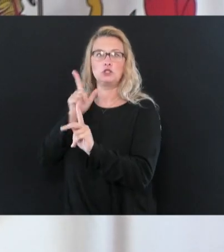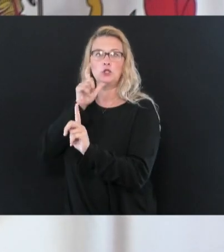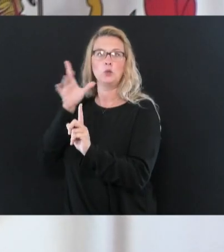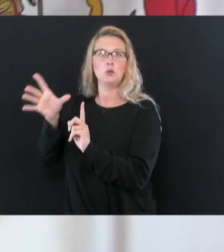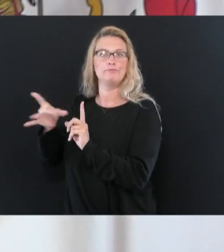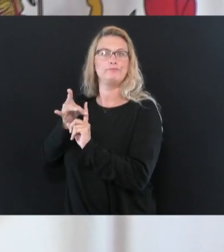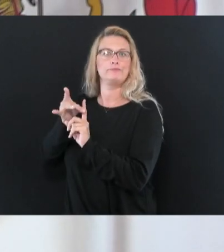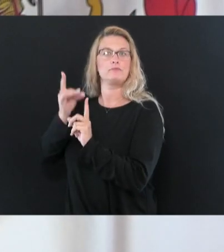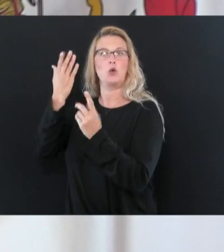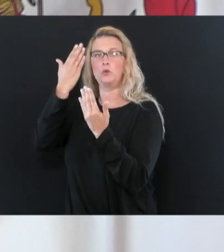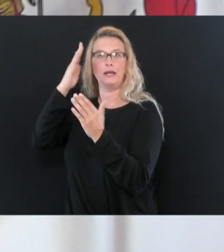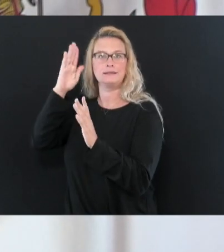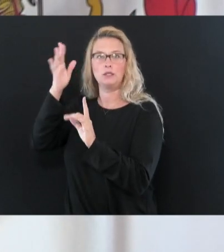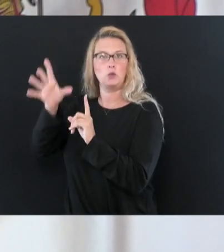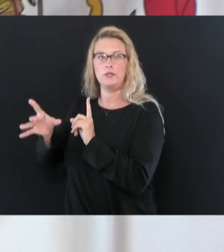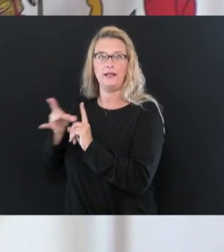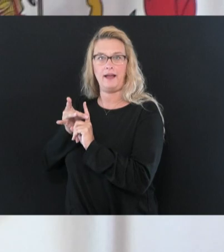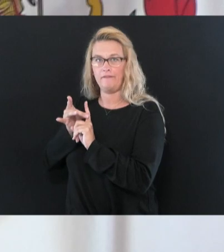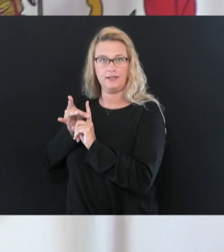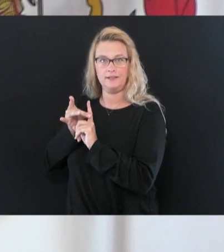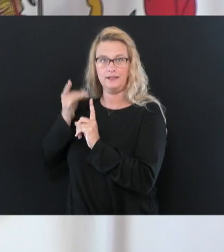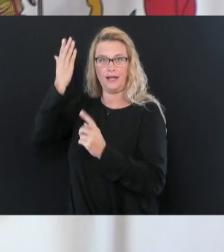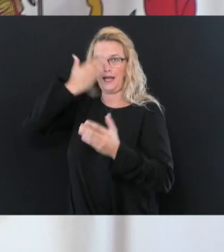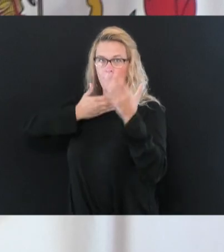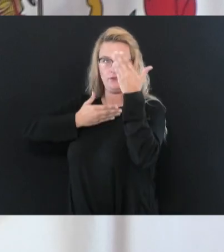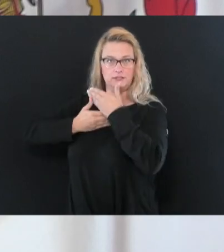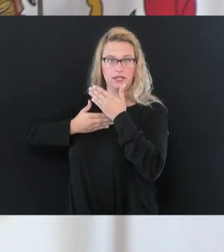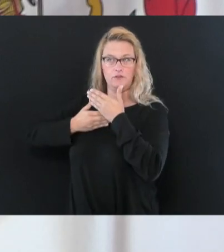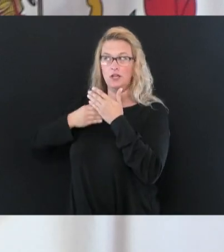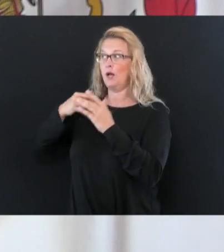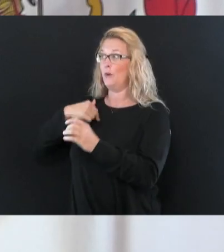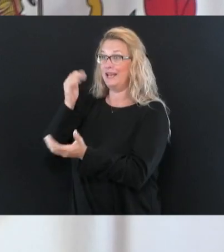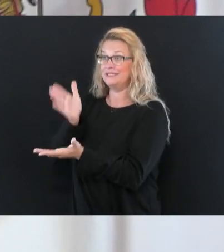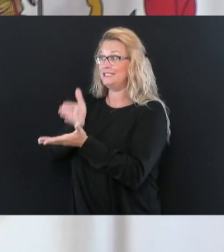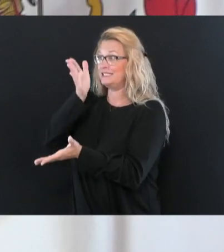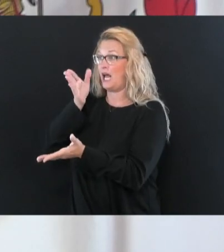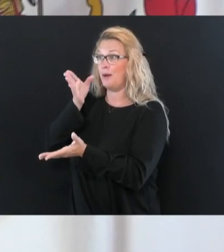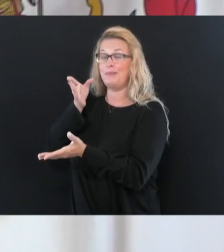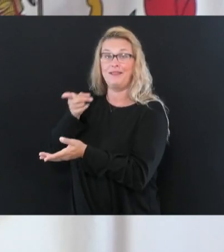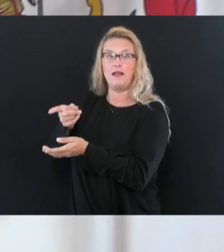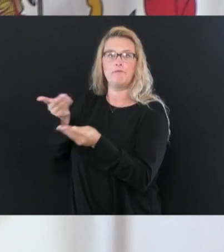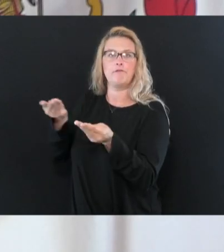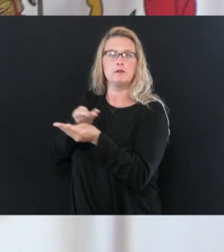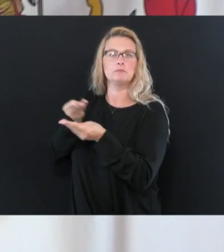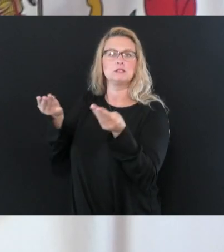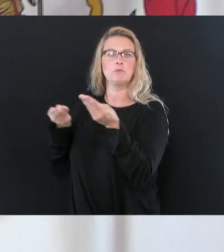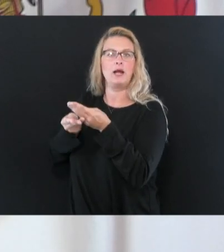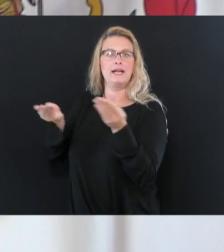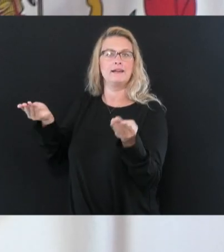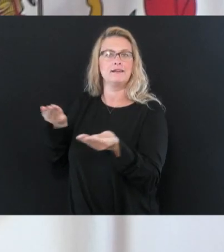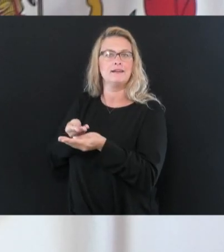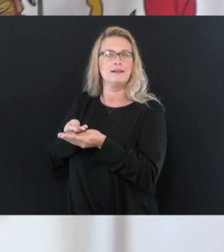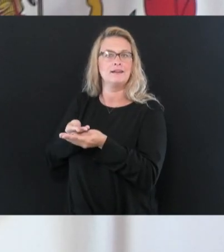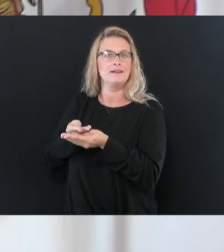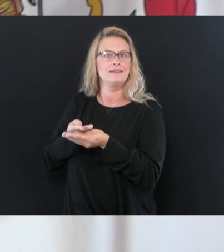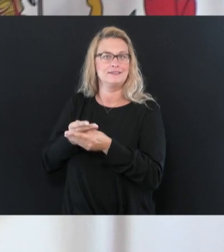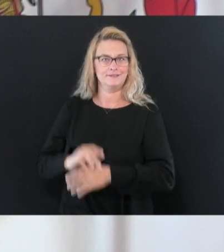able to stop this and maybe very well prevent another death. So,